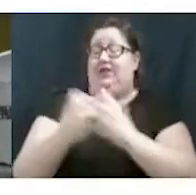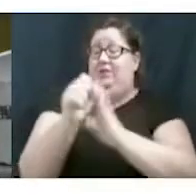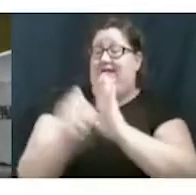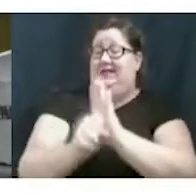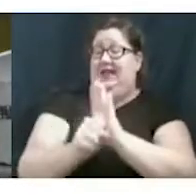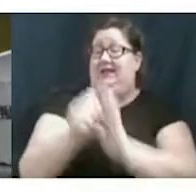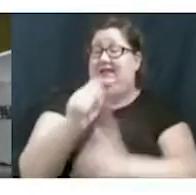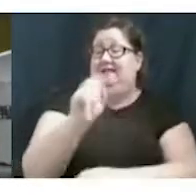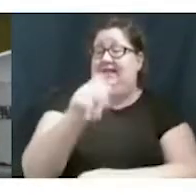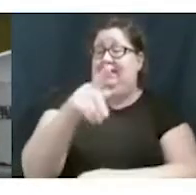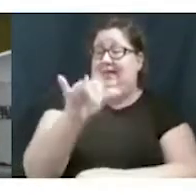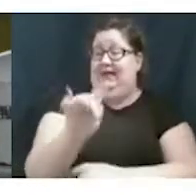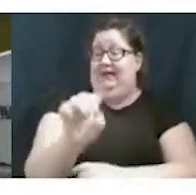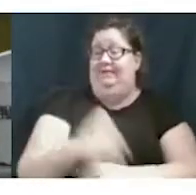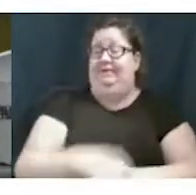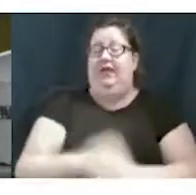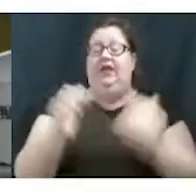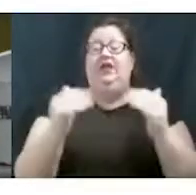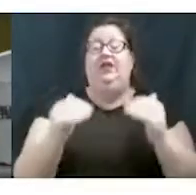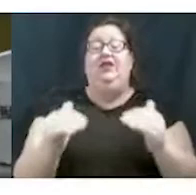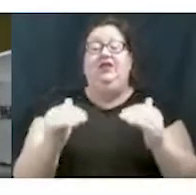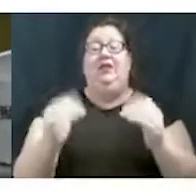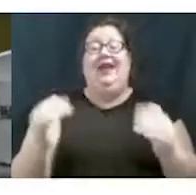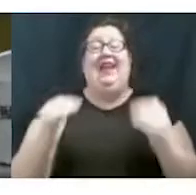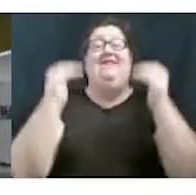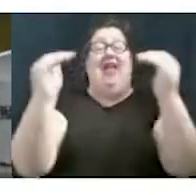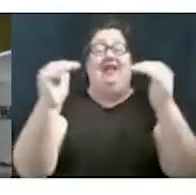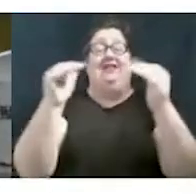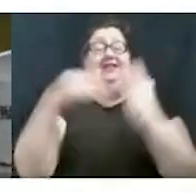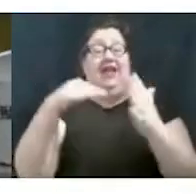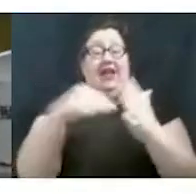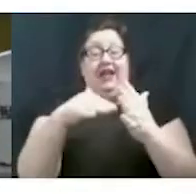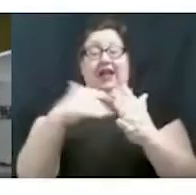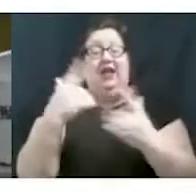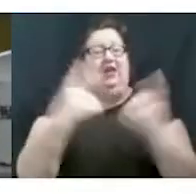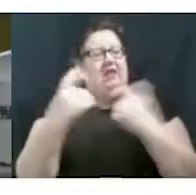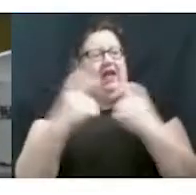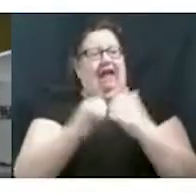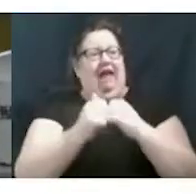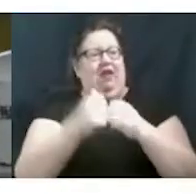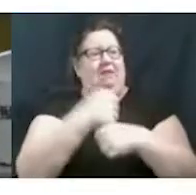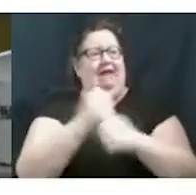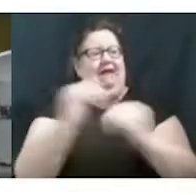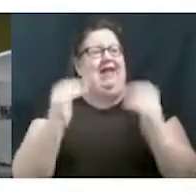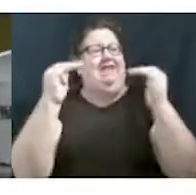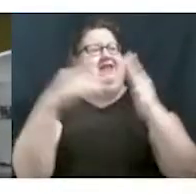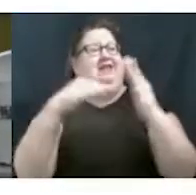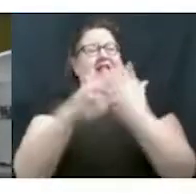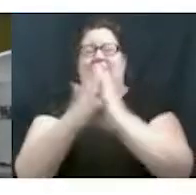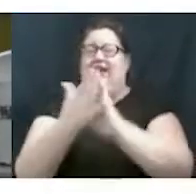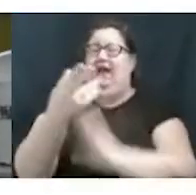advanced studies, sometimes we get a question about what can we do to make advanced studies honors. My